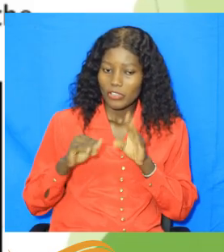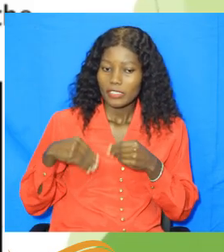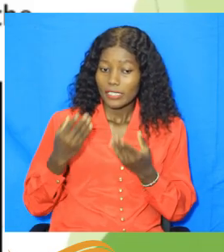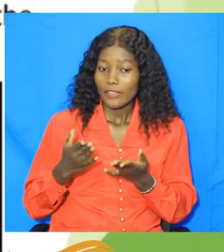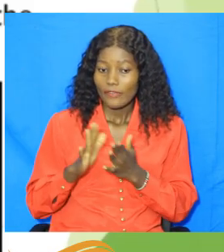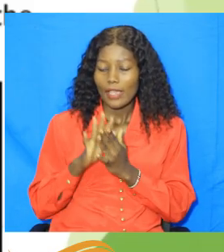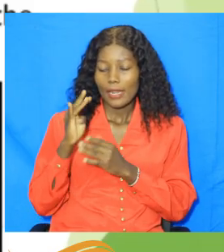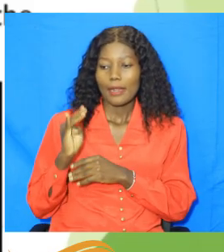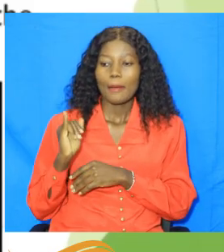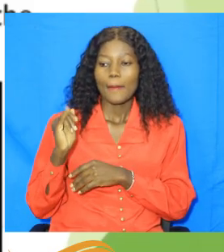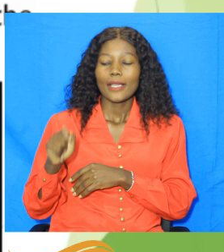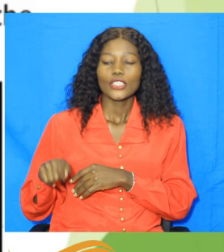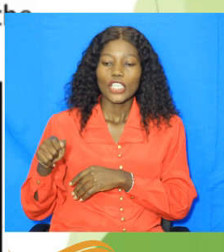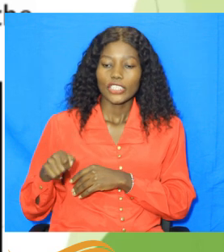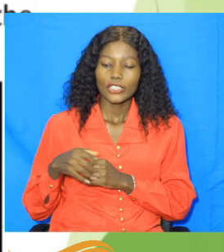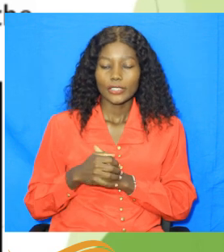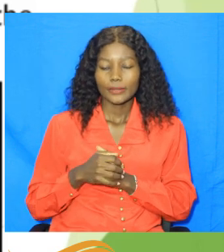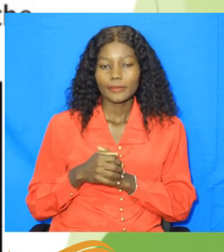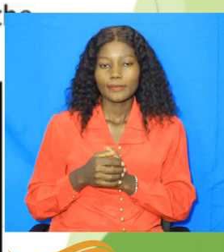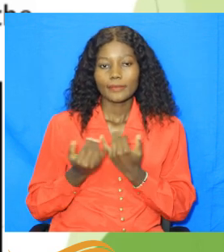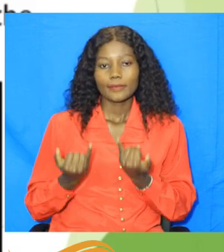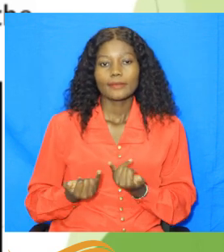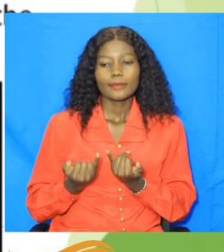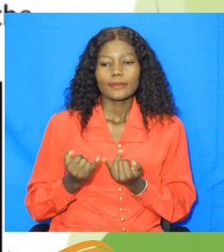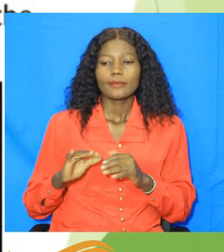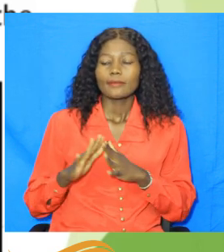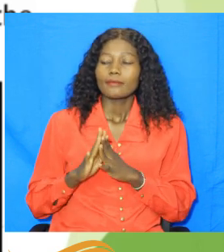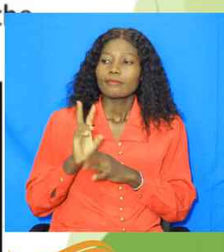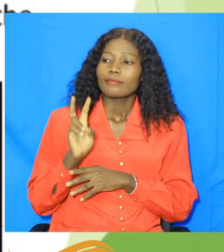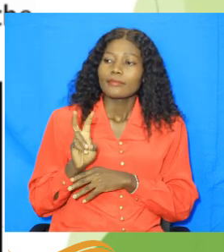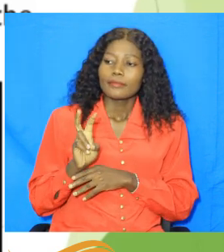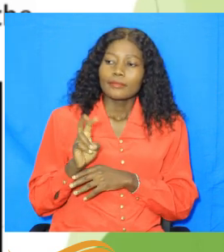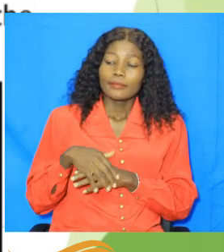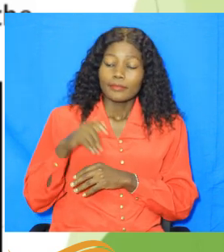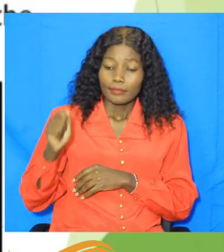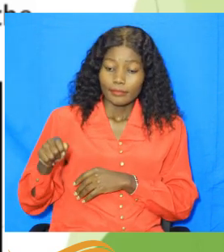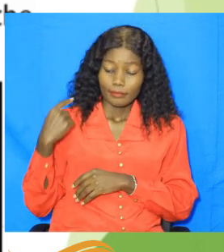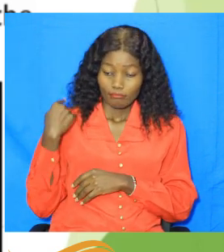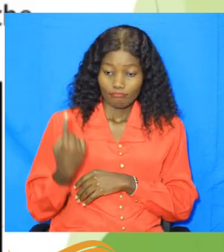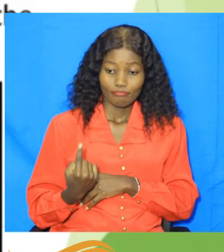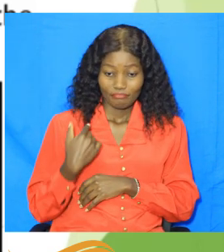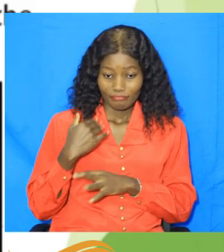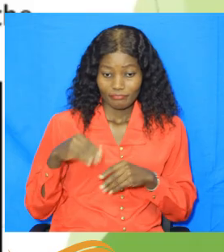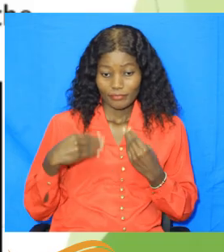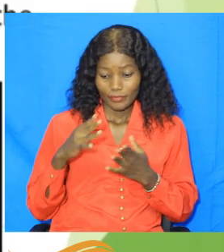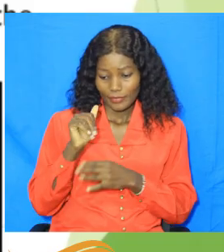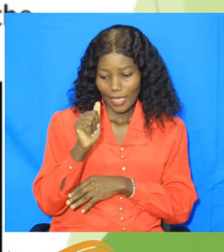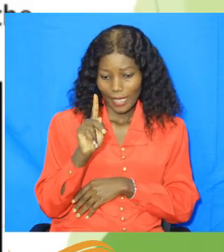by the judges. So as we can see here, judge number 1 has awarded